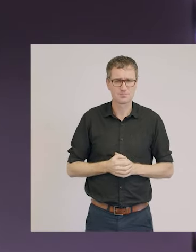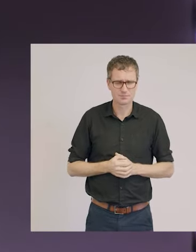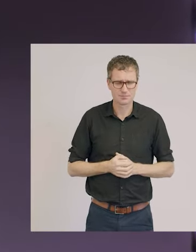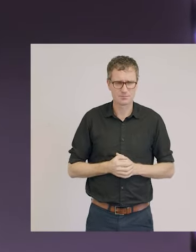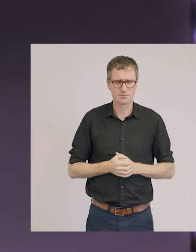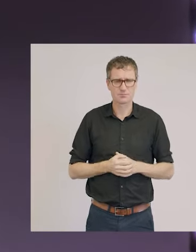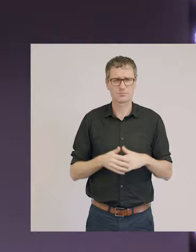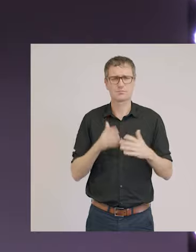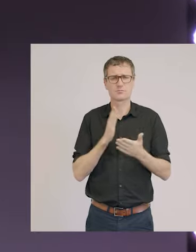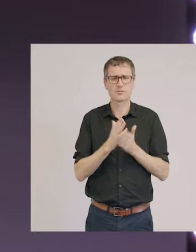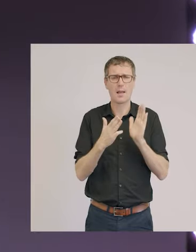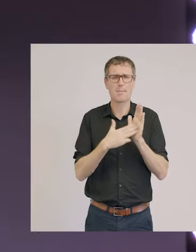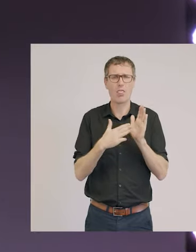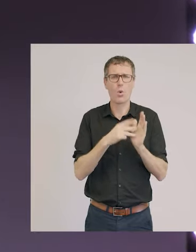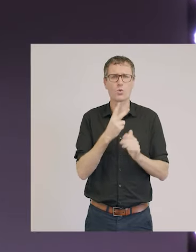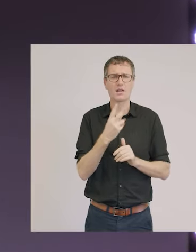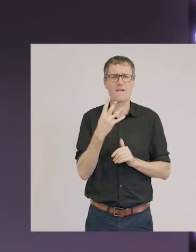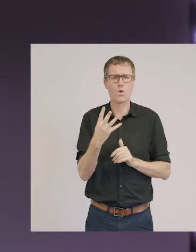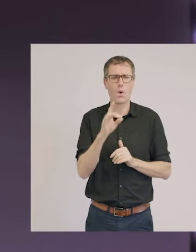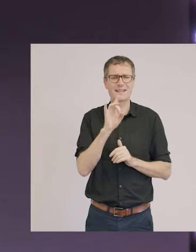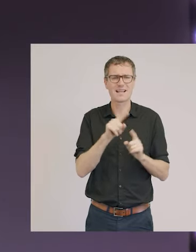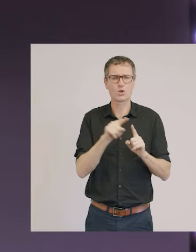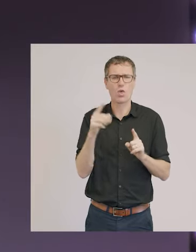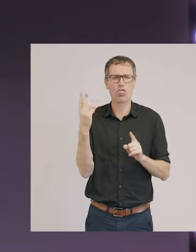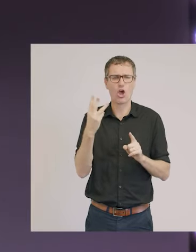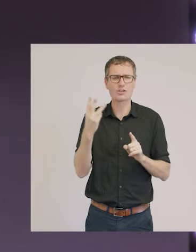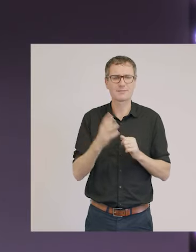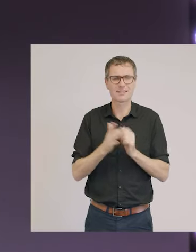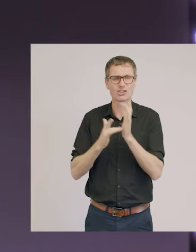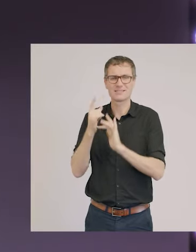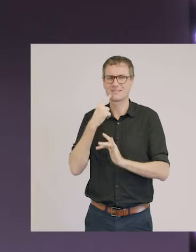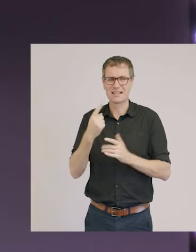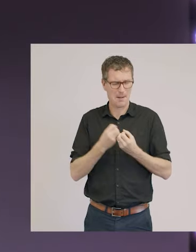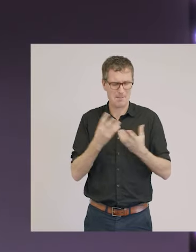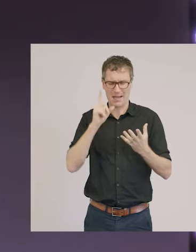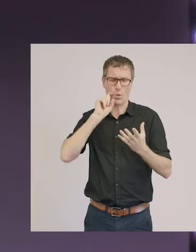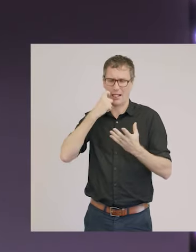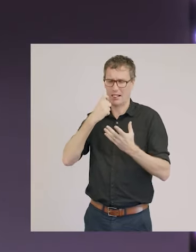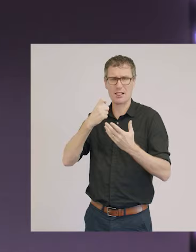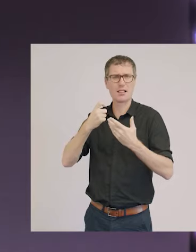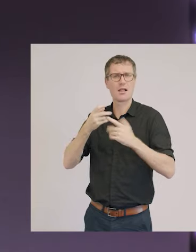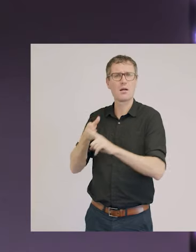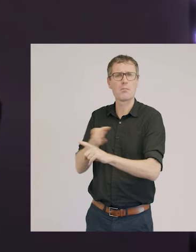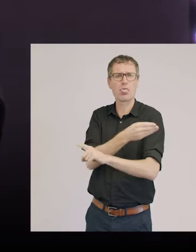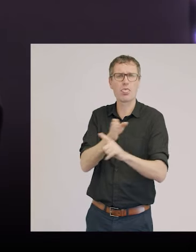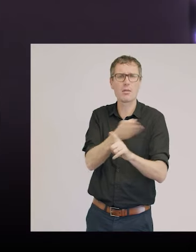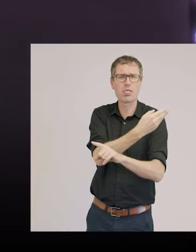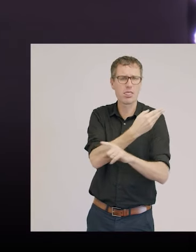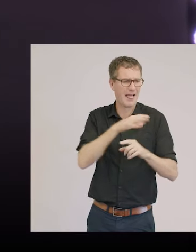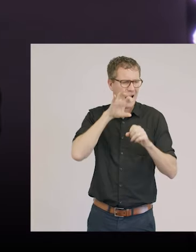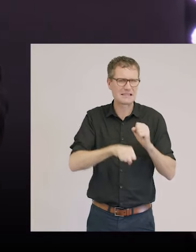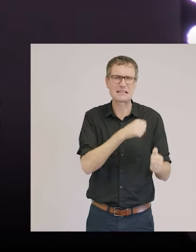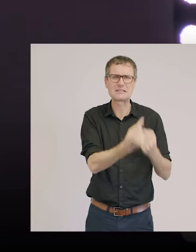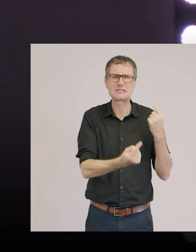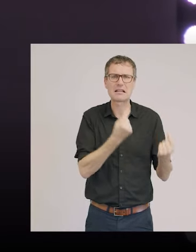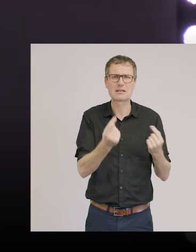So as we sort of draw to a close, it's just so sad that many people are falling away, and Jesus predicted it. Matthew 24, 10 to 13, Jesus said, many